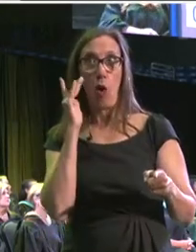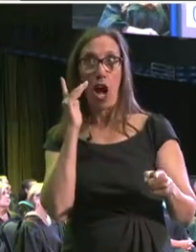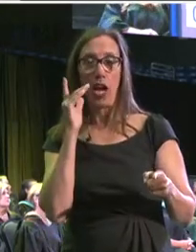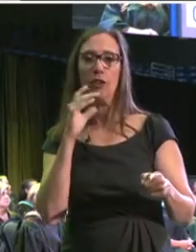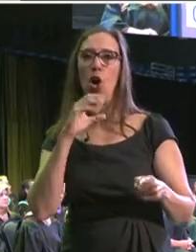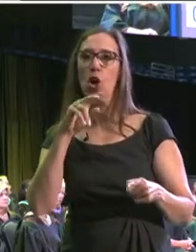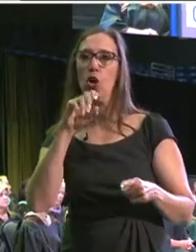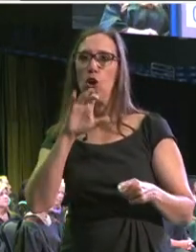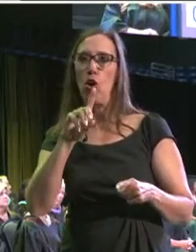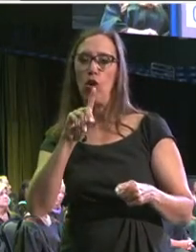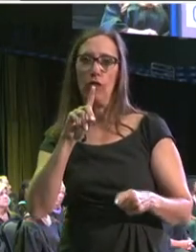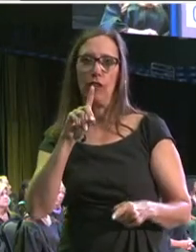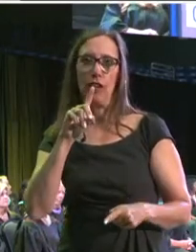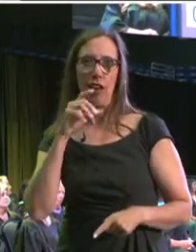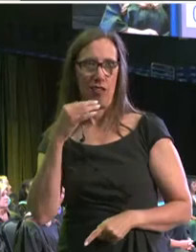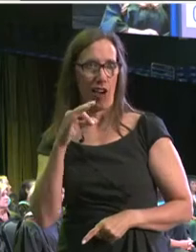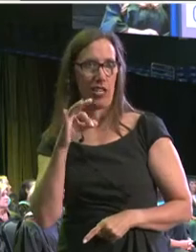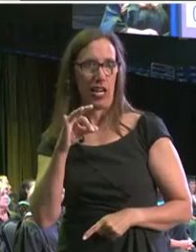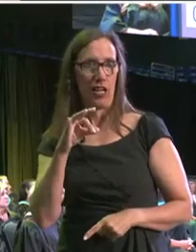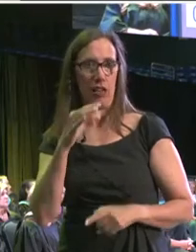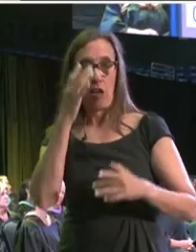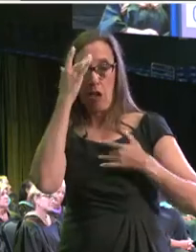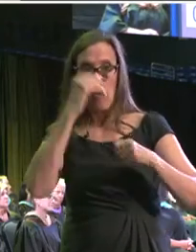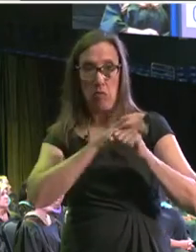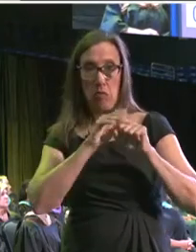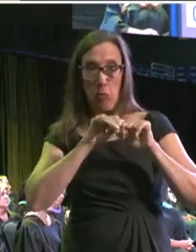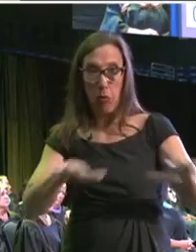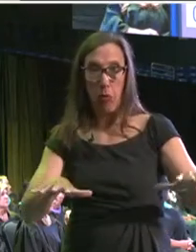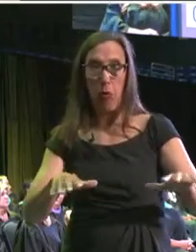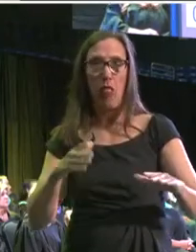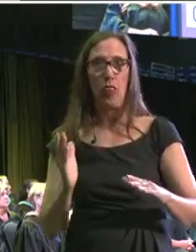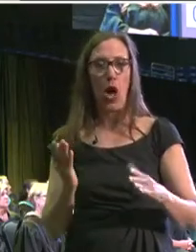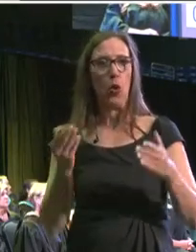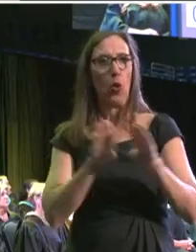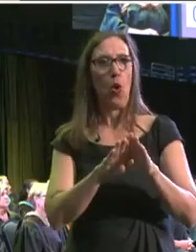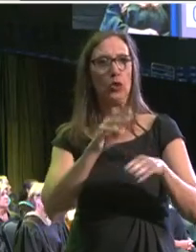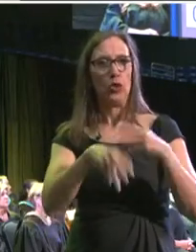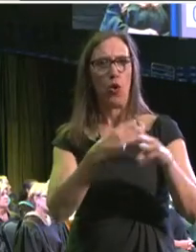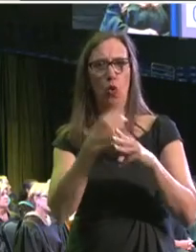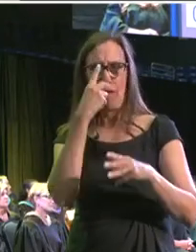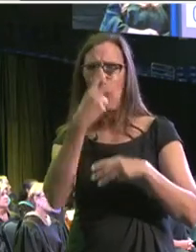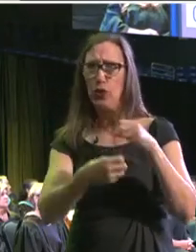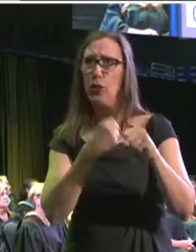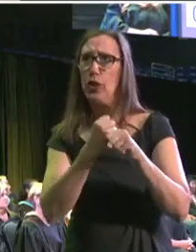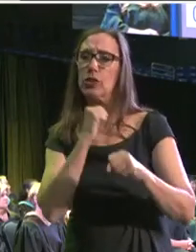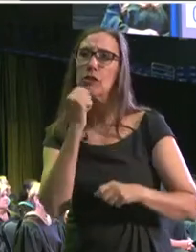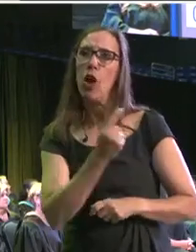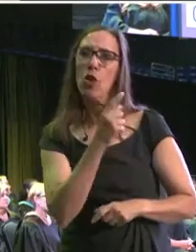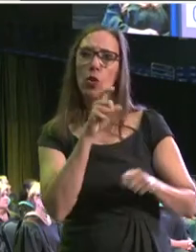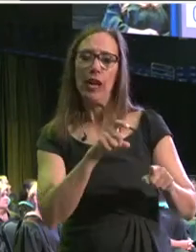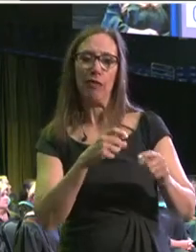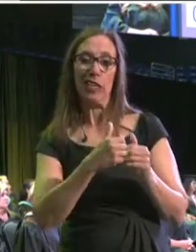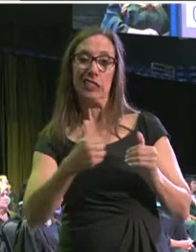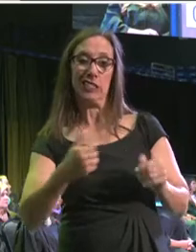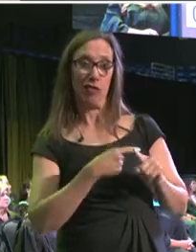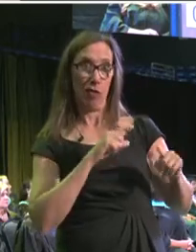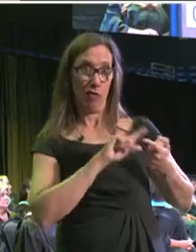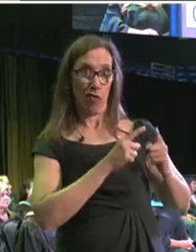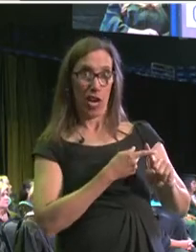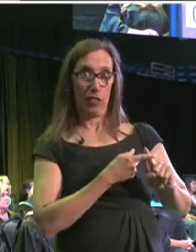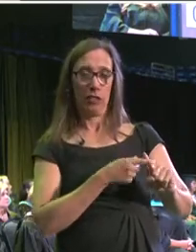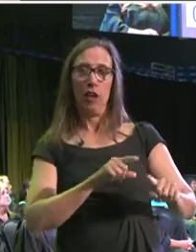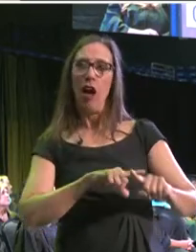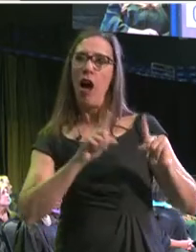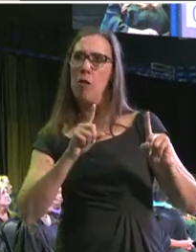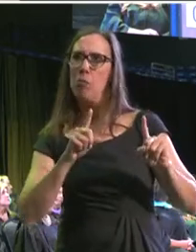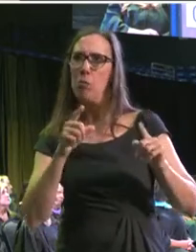of COVID-19, a pandemic that shut down our world for 2 years. Not only did we have to distance ourselves from our friends, we